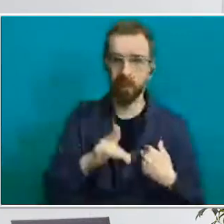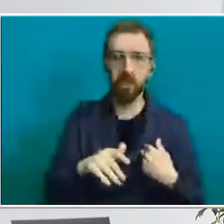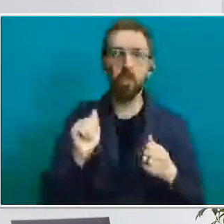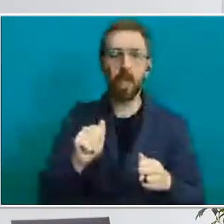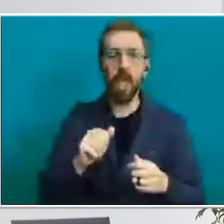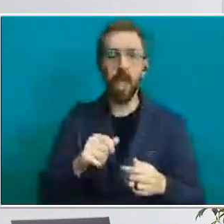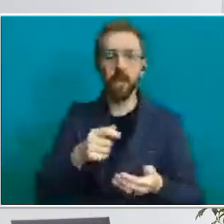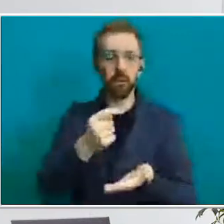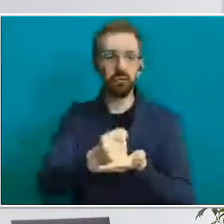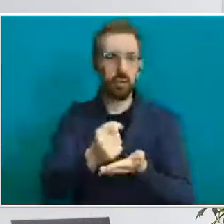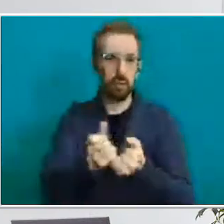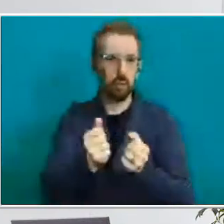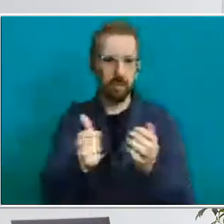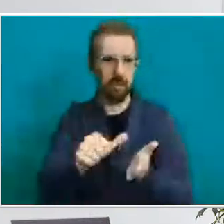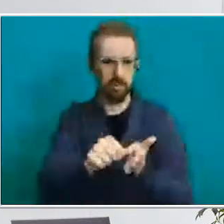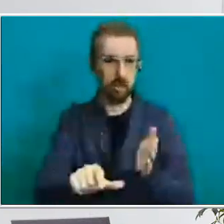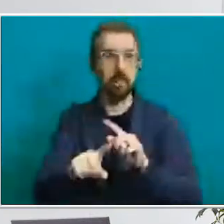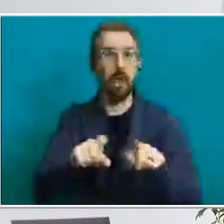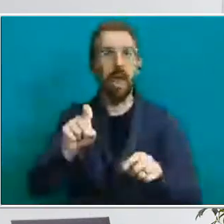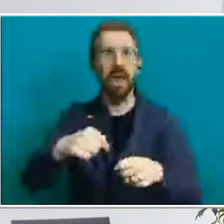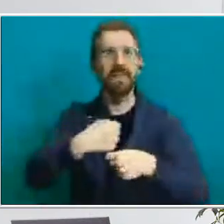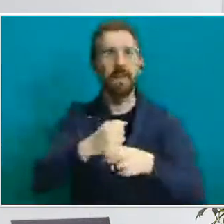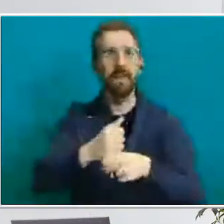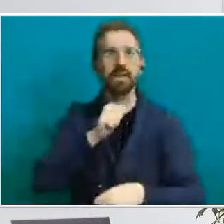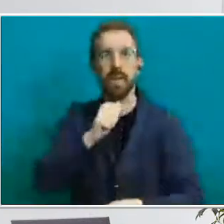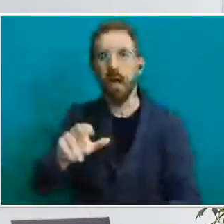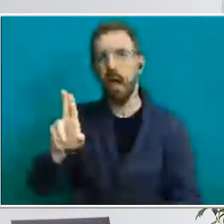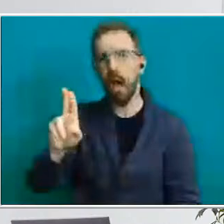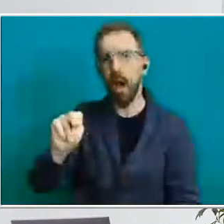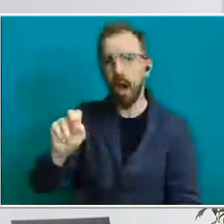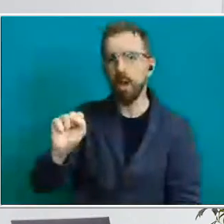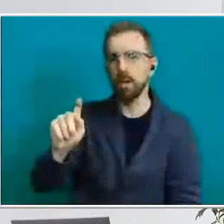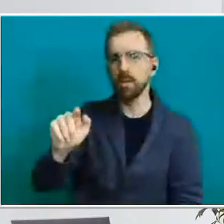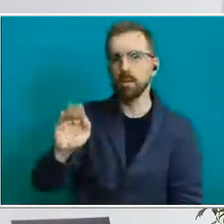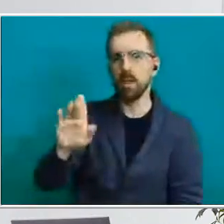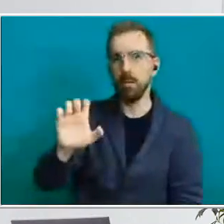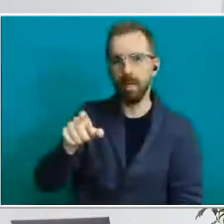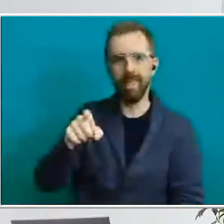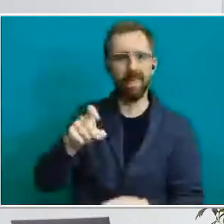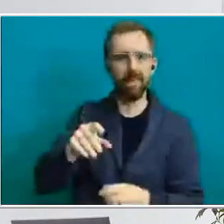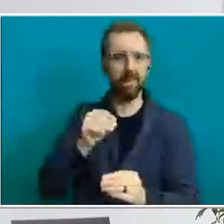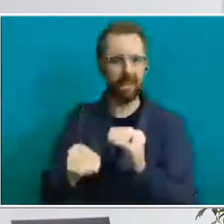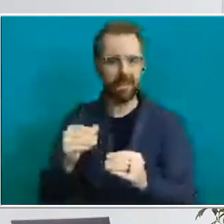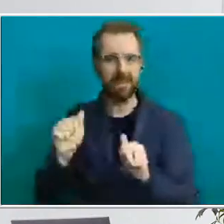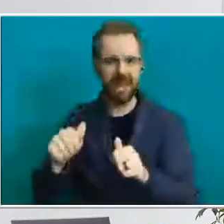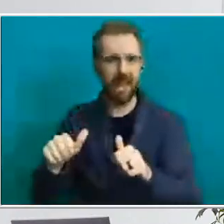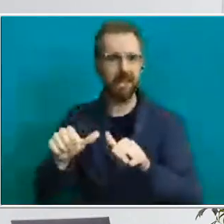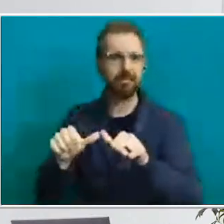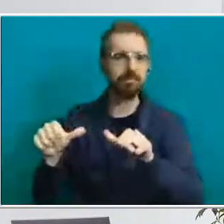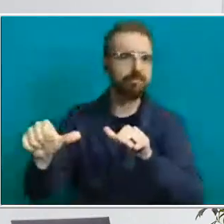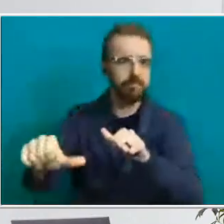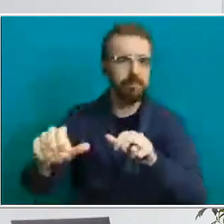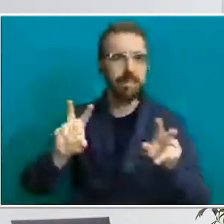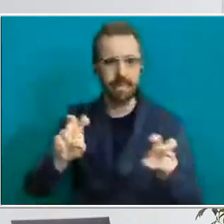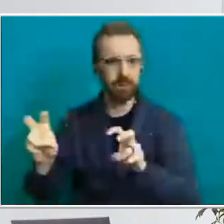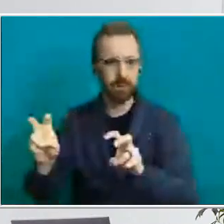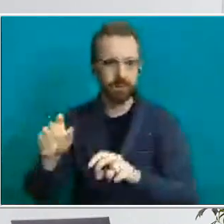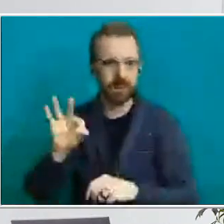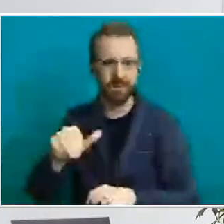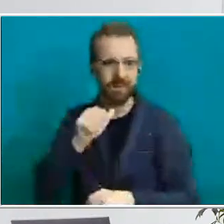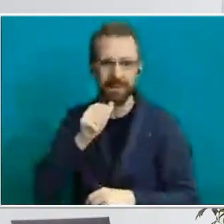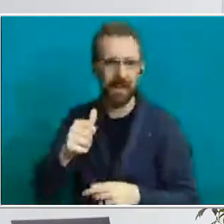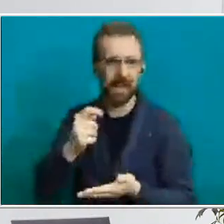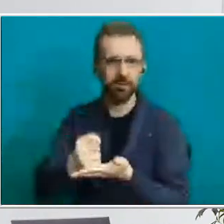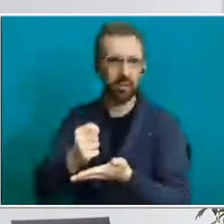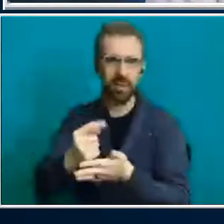non-operatively. However, we have to make sure that's not unstable, because those are the ones that need to be fixed and can cause long-term issues if it's not treated